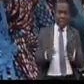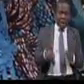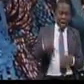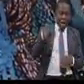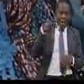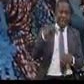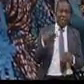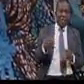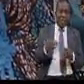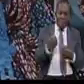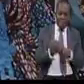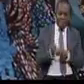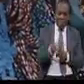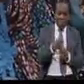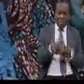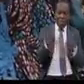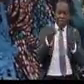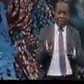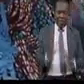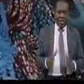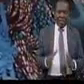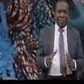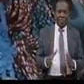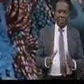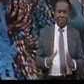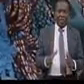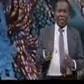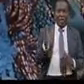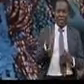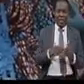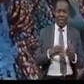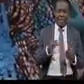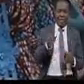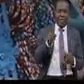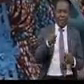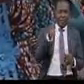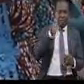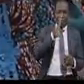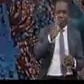than the place you had ever been in your life.